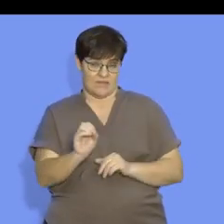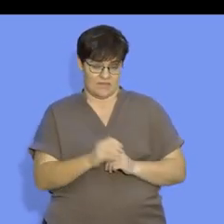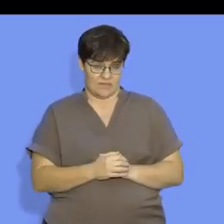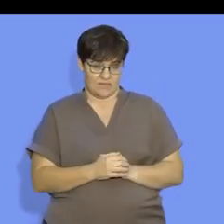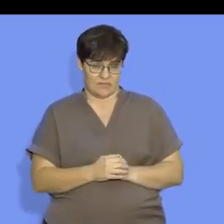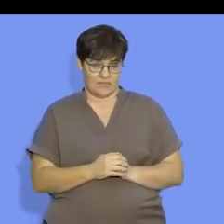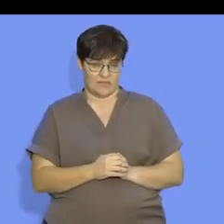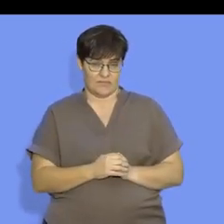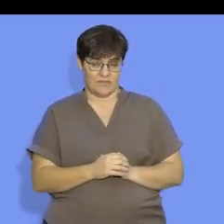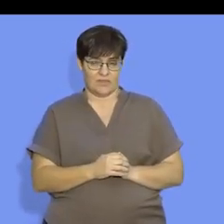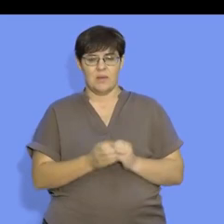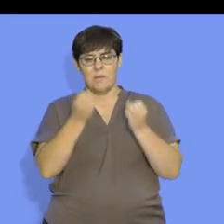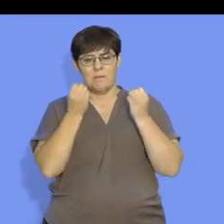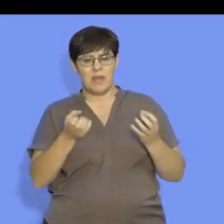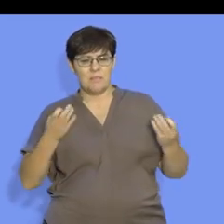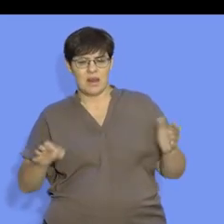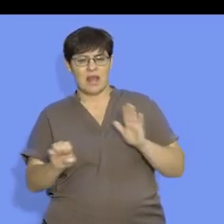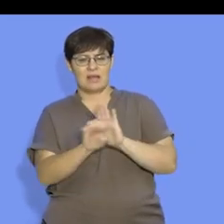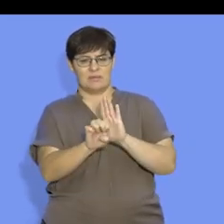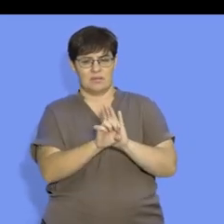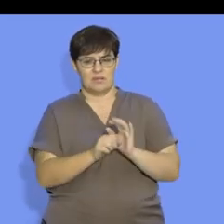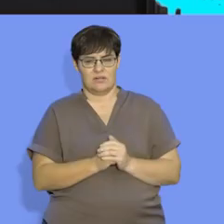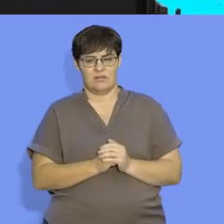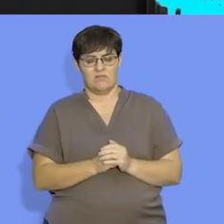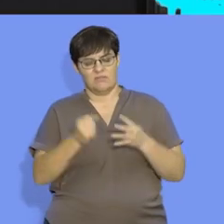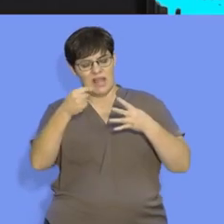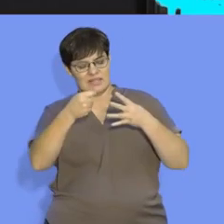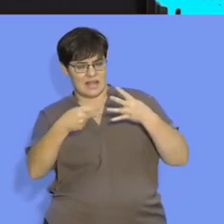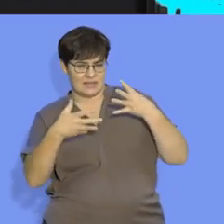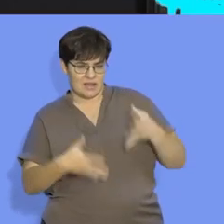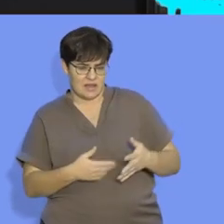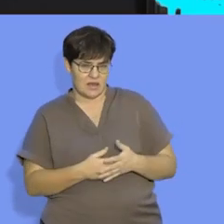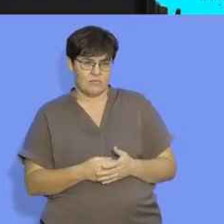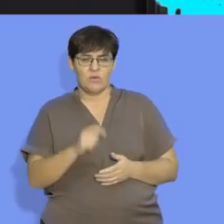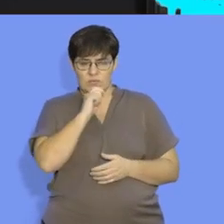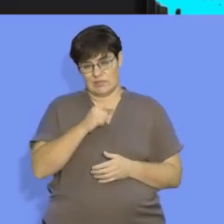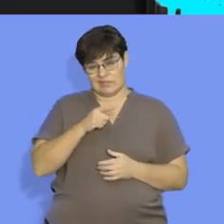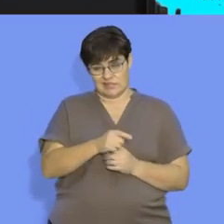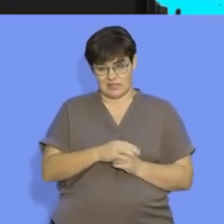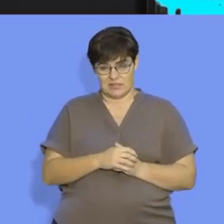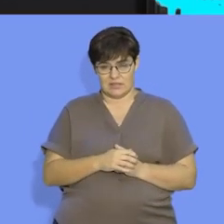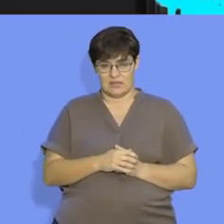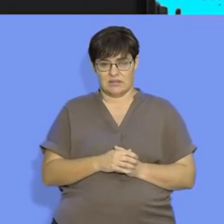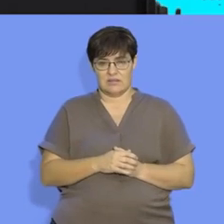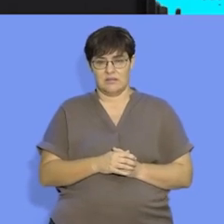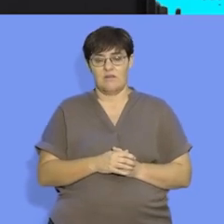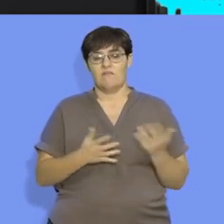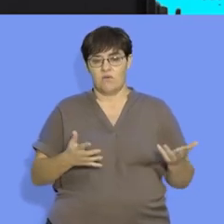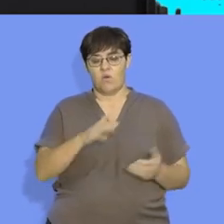Right, we've made examples, in terms of some of the indicators that one may make use of